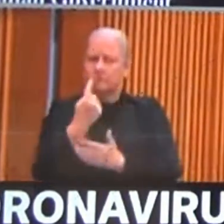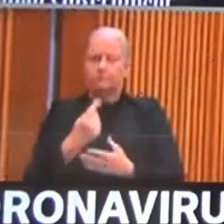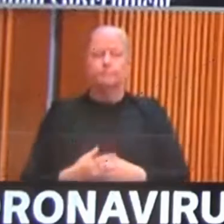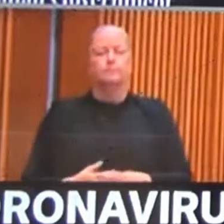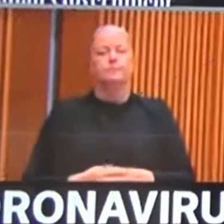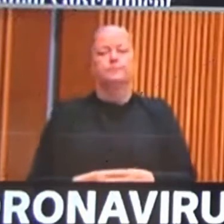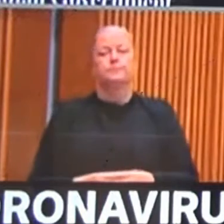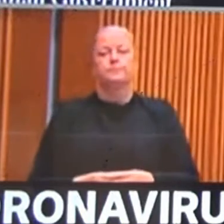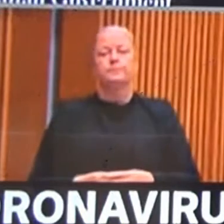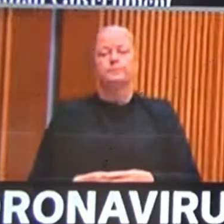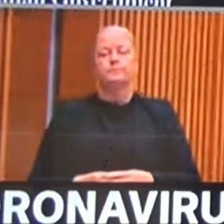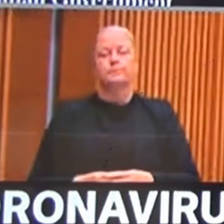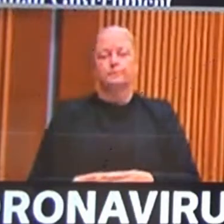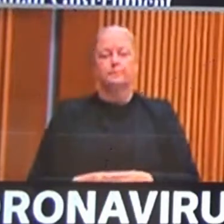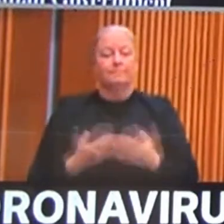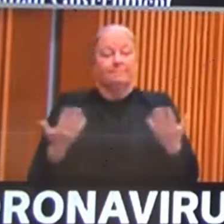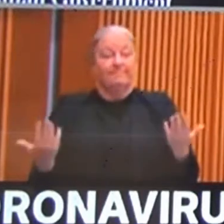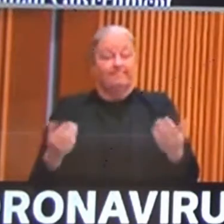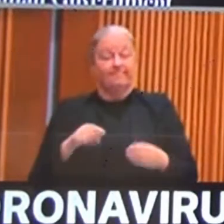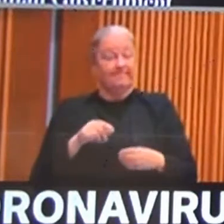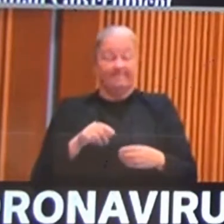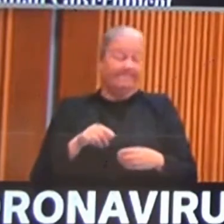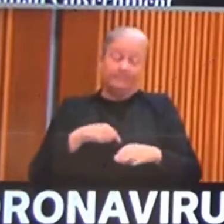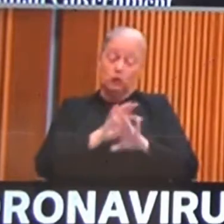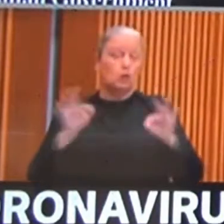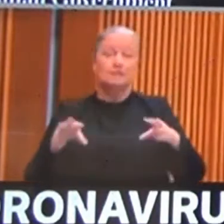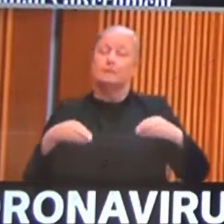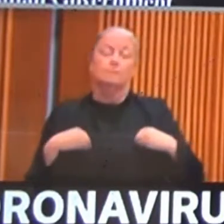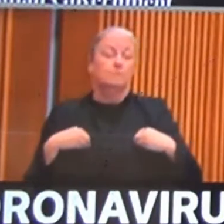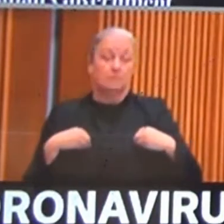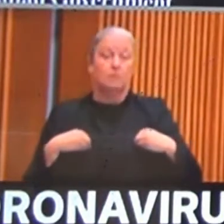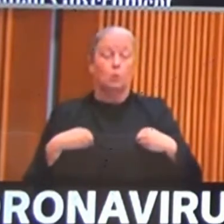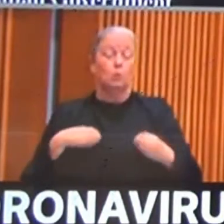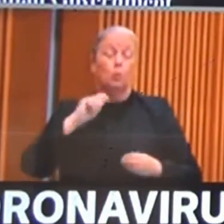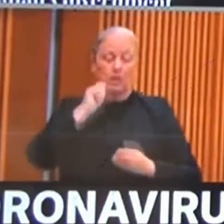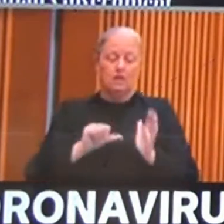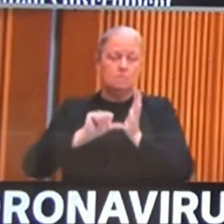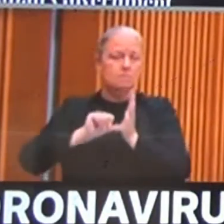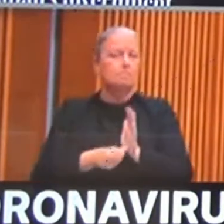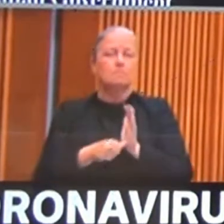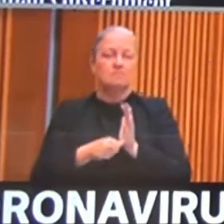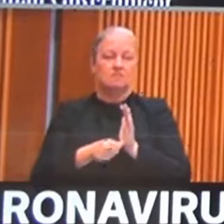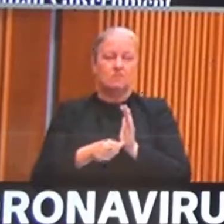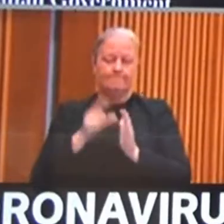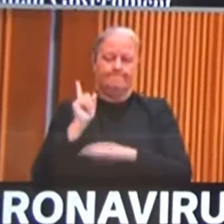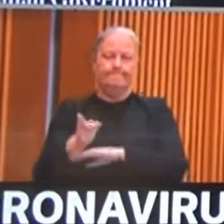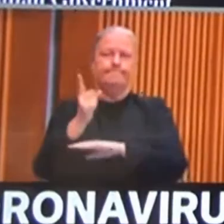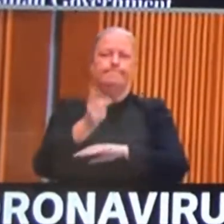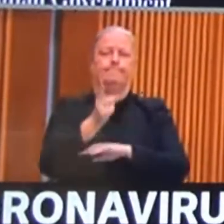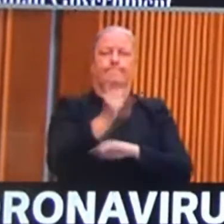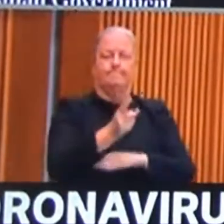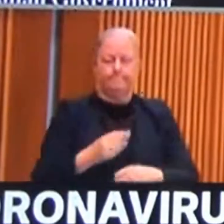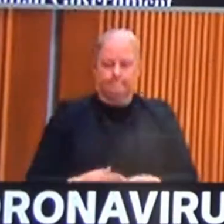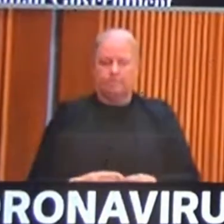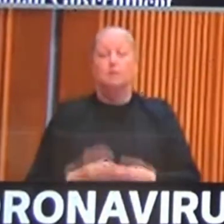role. These cases are completely unacceptable, and we will be cracking down on them across the jurisdictions. In terms of